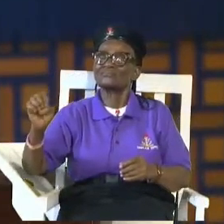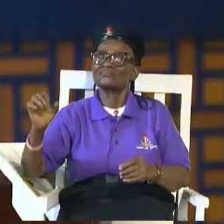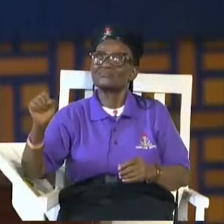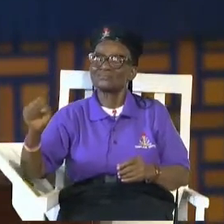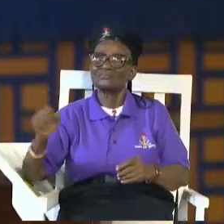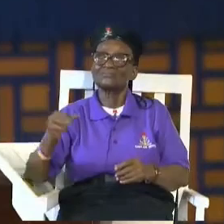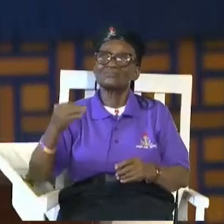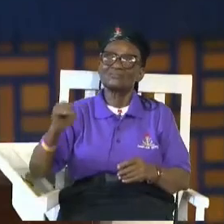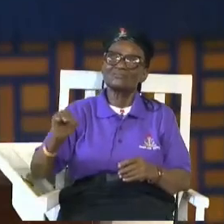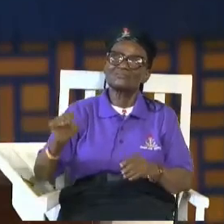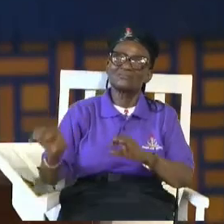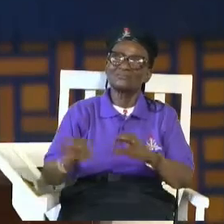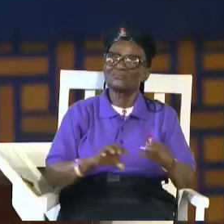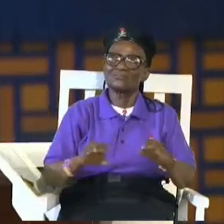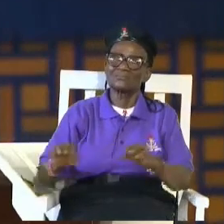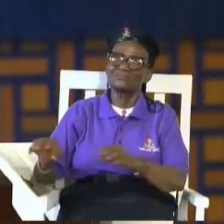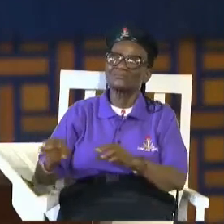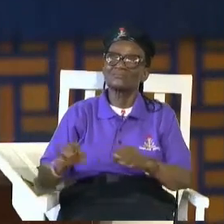Satan.